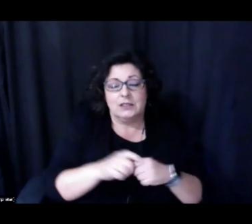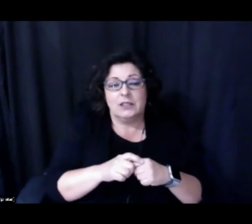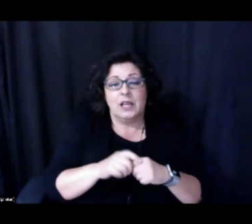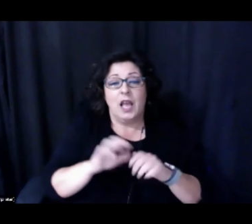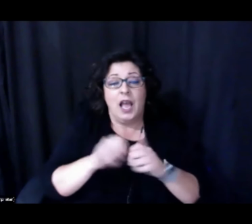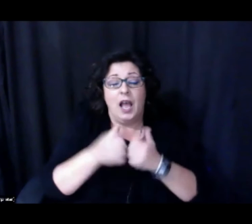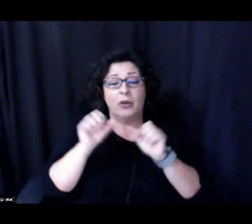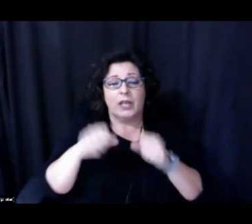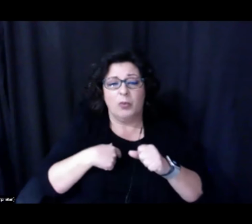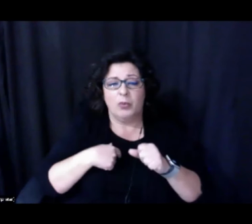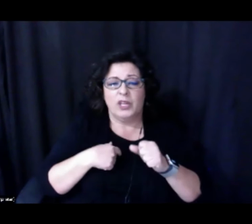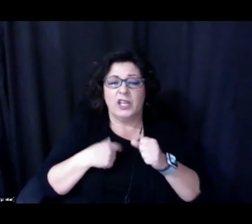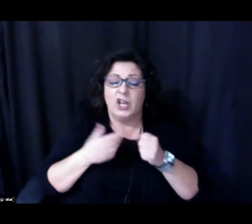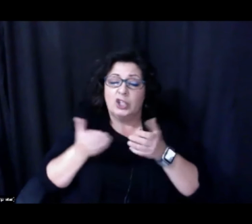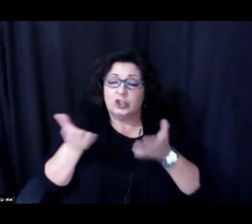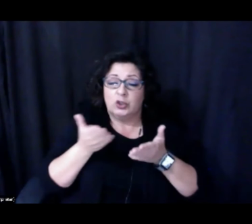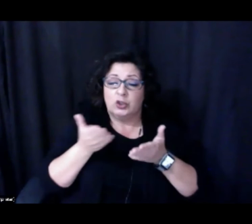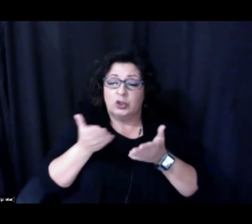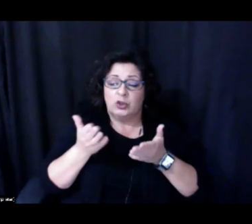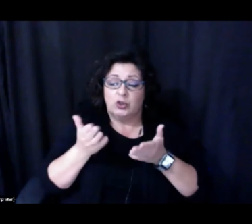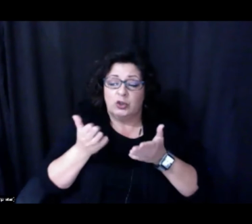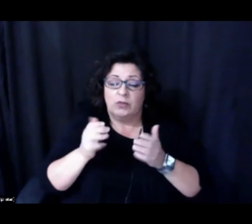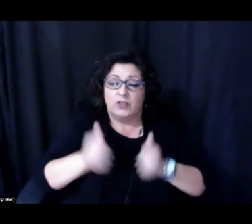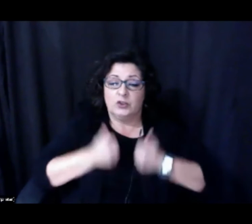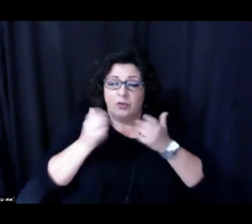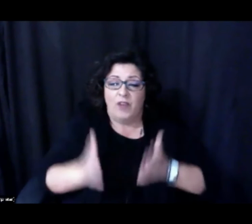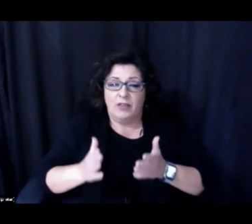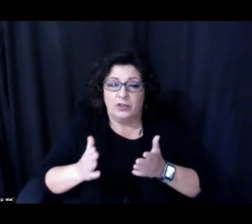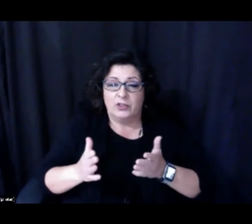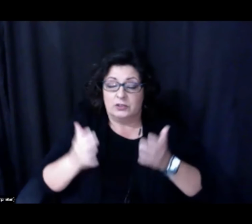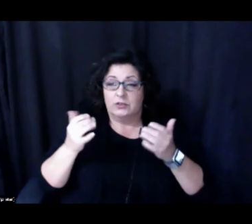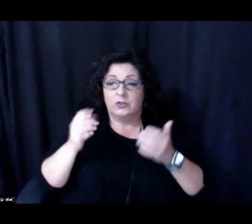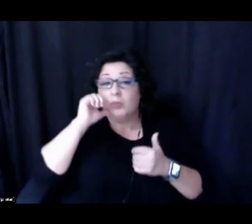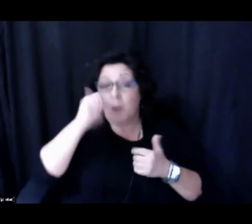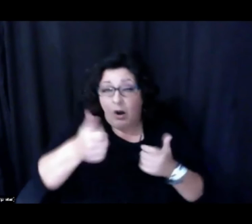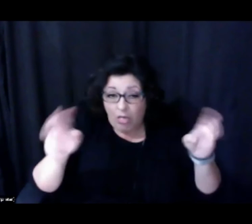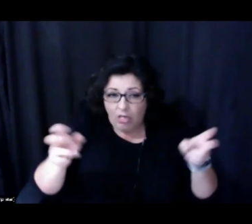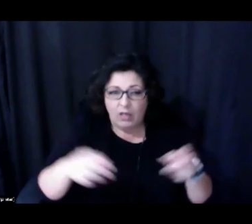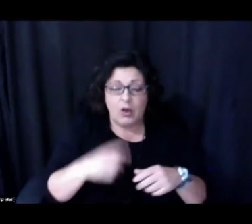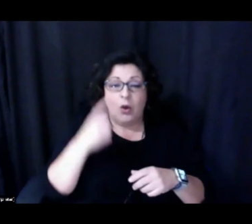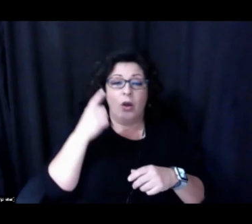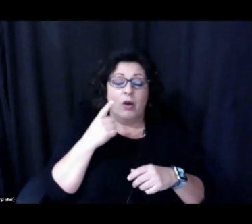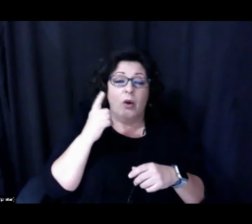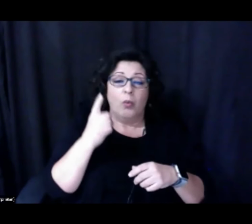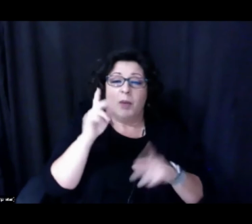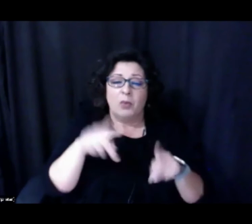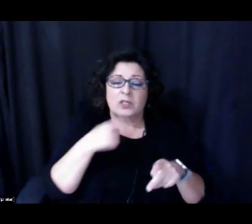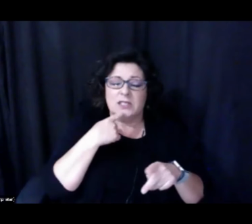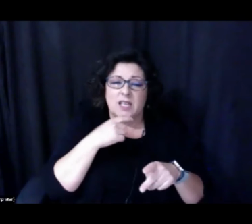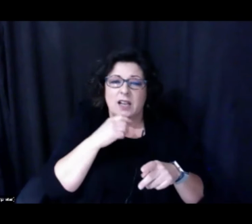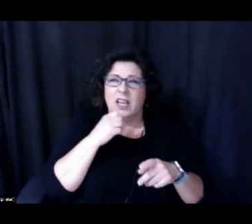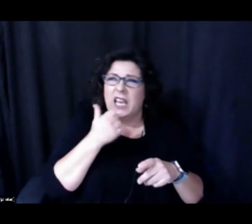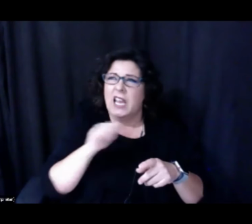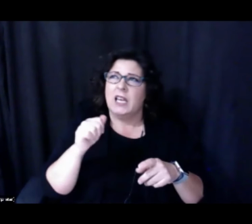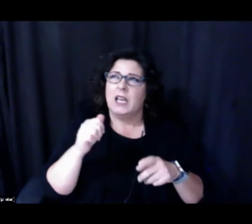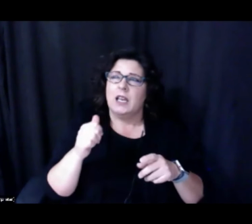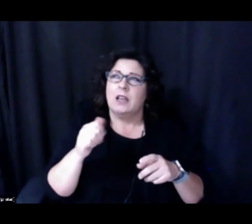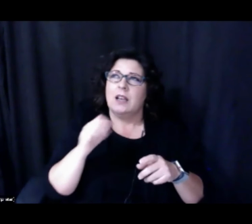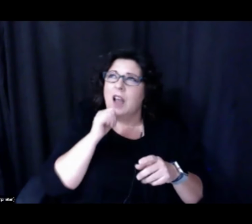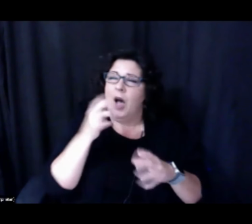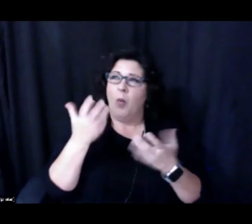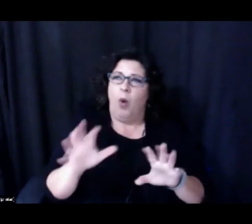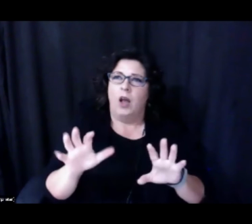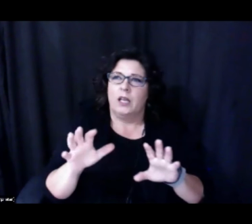we can serve survivors tomorrow. So one person said, would any unwanted kissing be considered